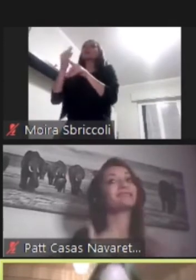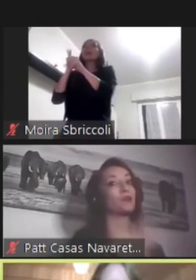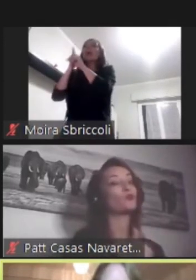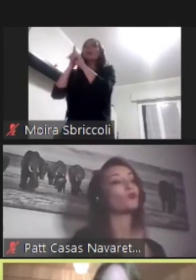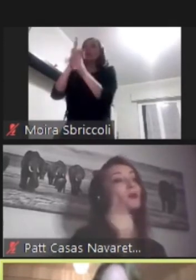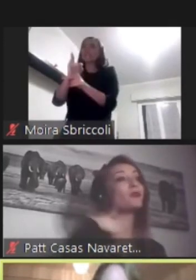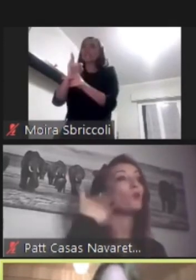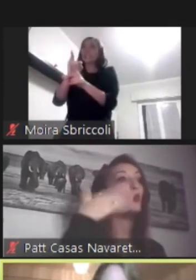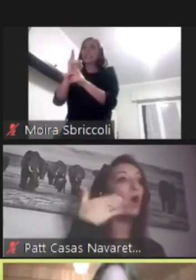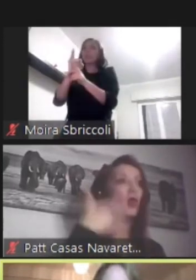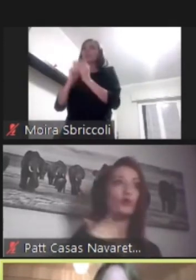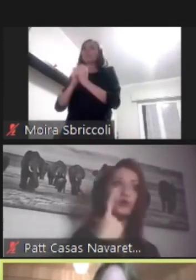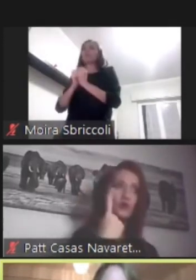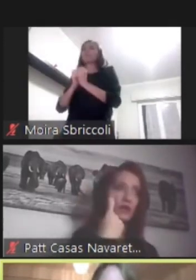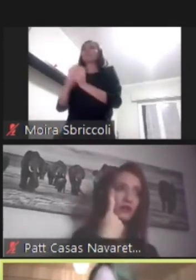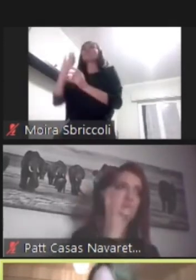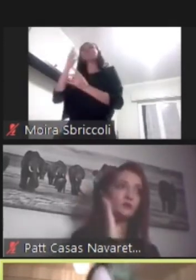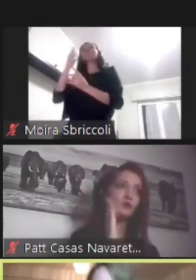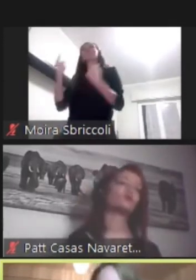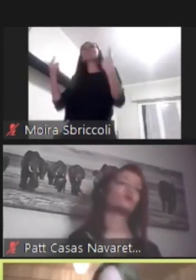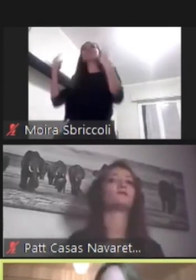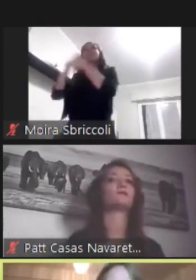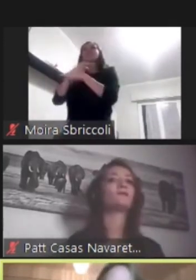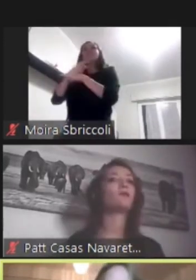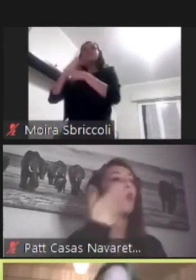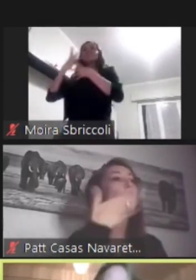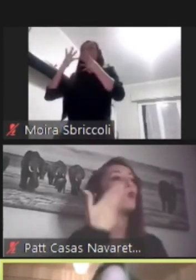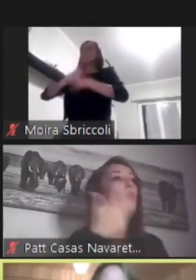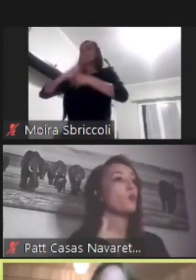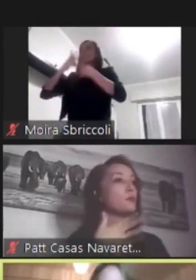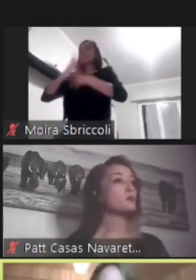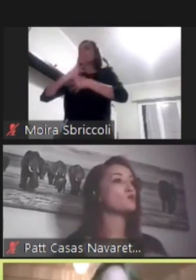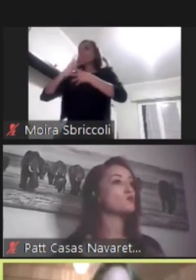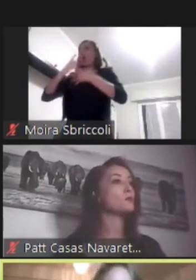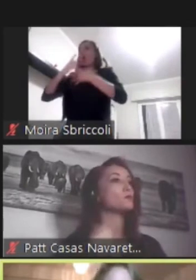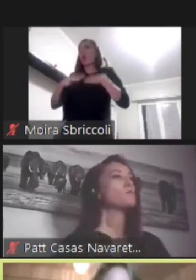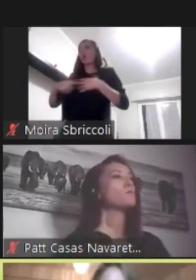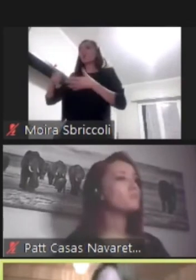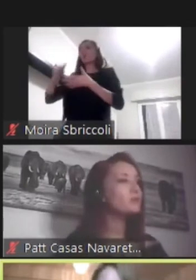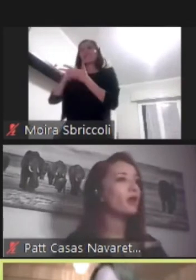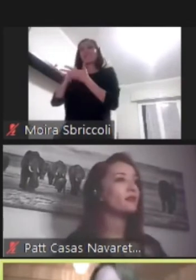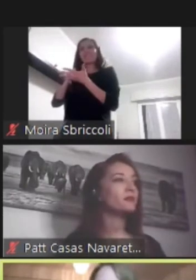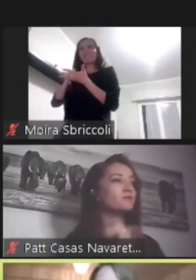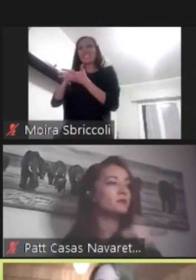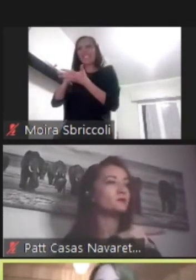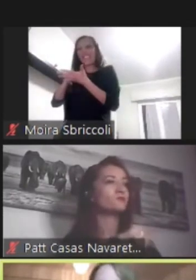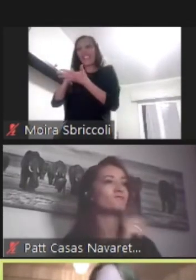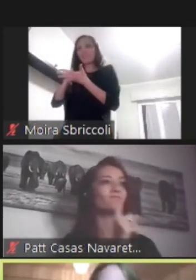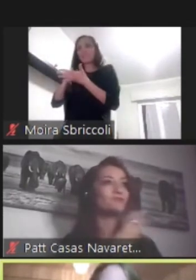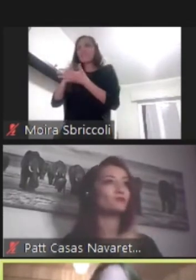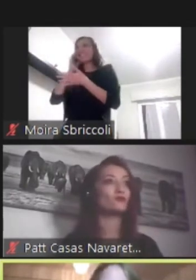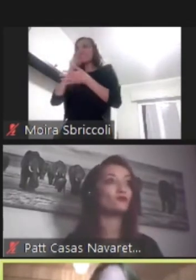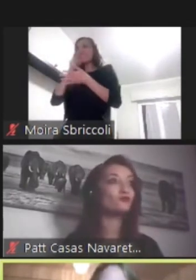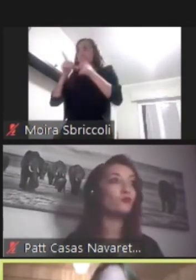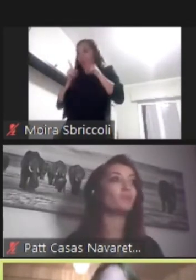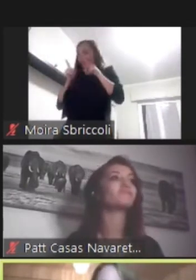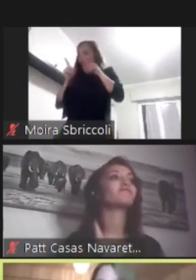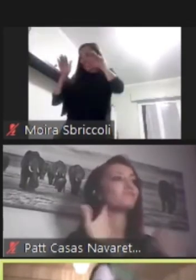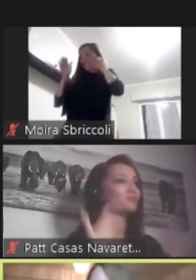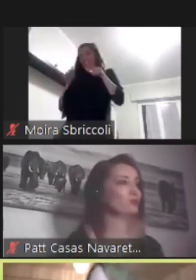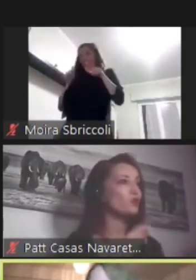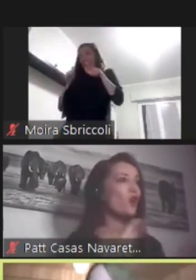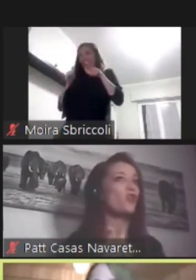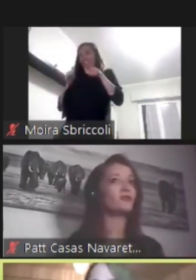weakens, allowing those viruses and bacteria and common colds and flus